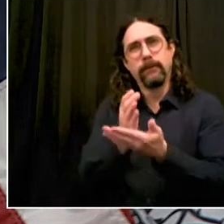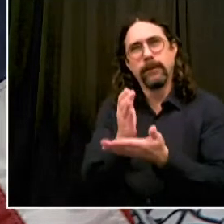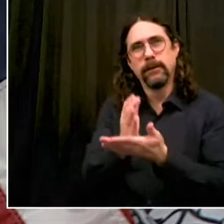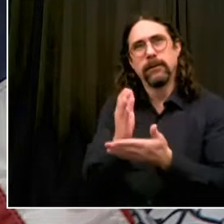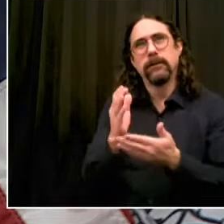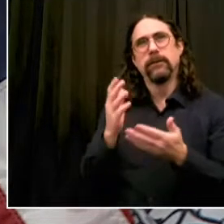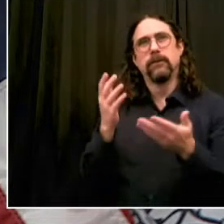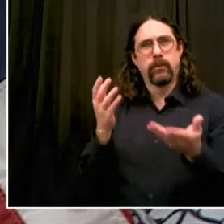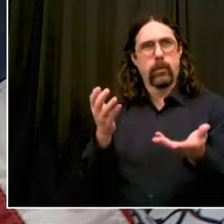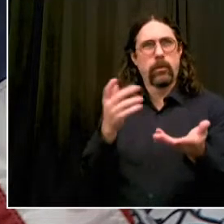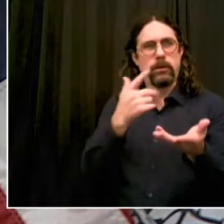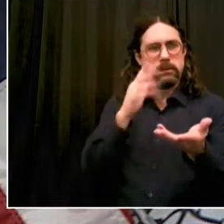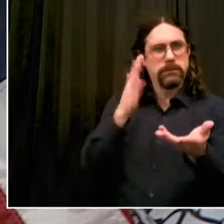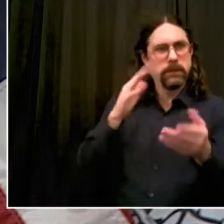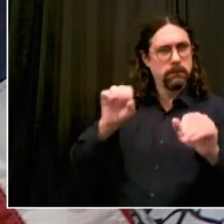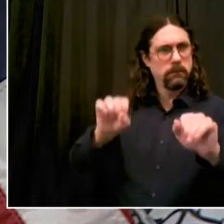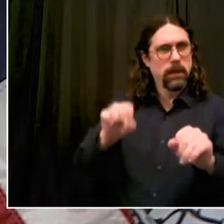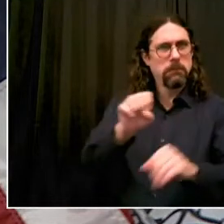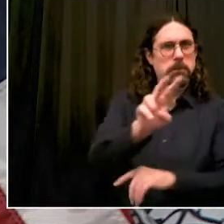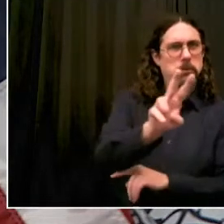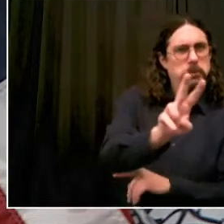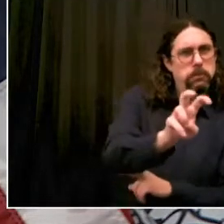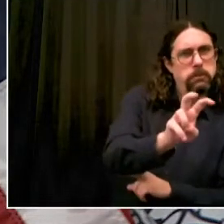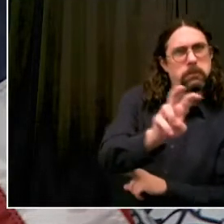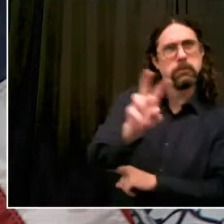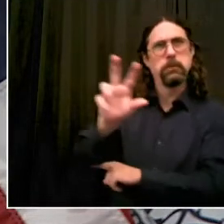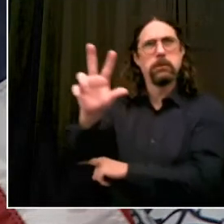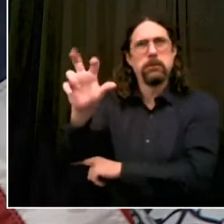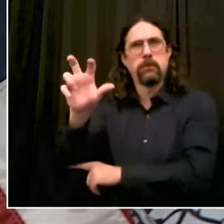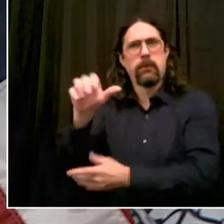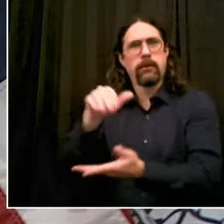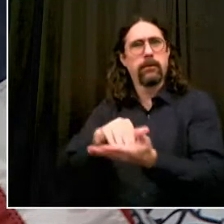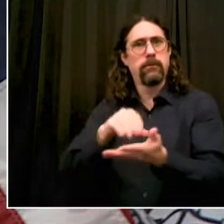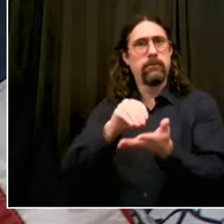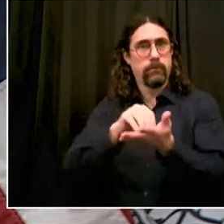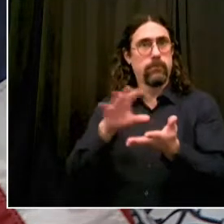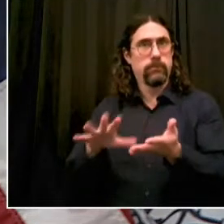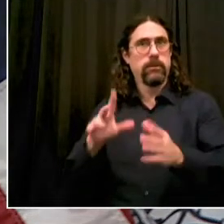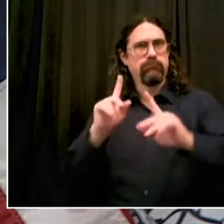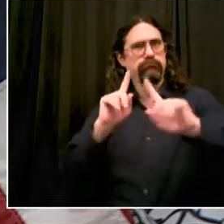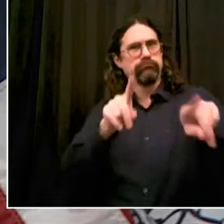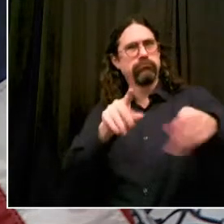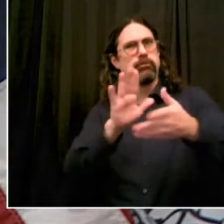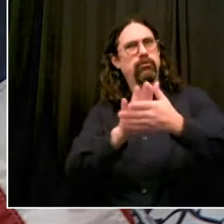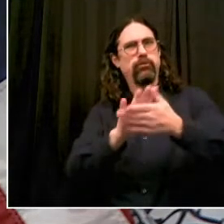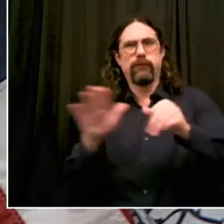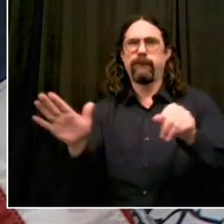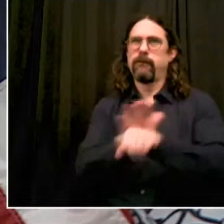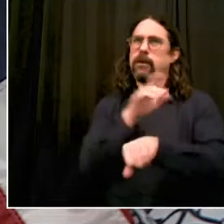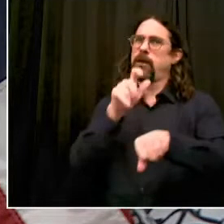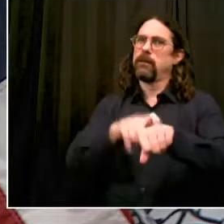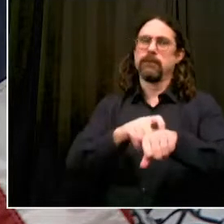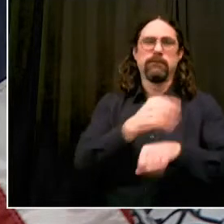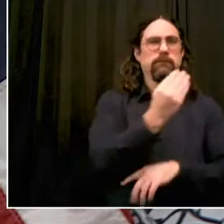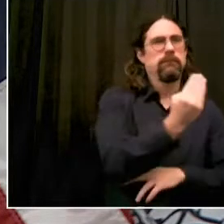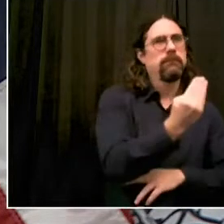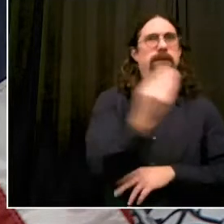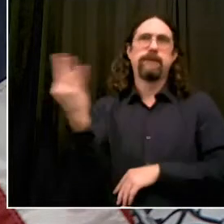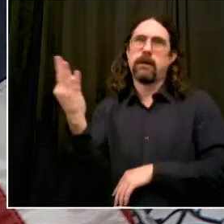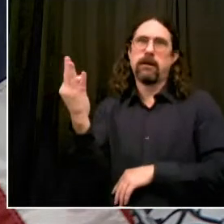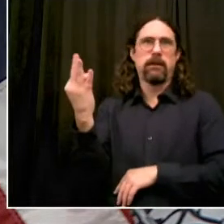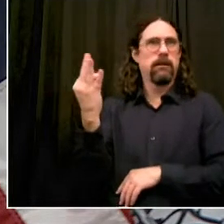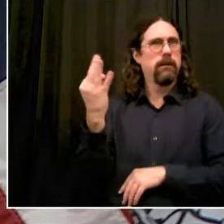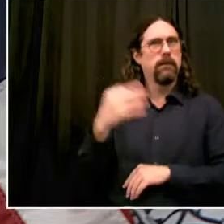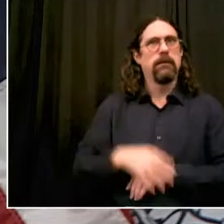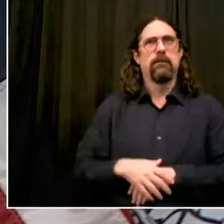school and, many, many more kids, hundreds of thousands of kids that have all remote indefinitely? Do you